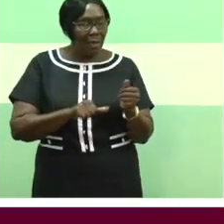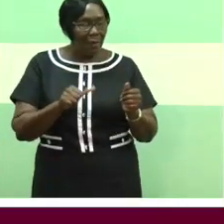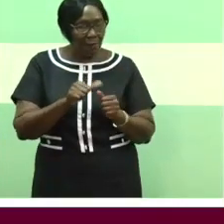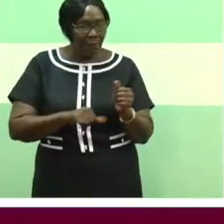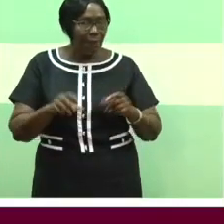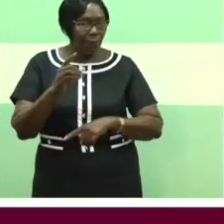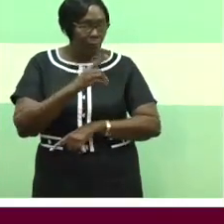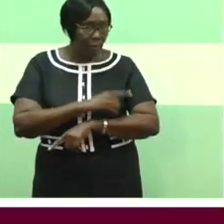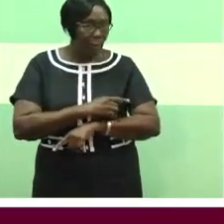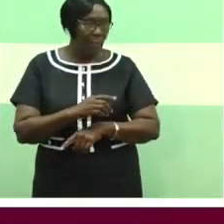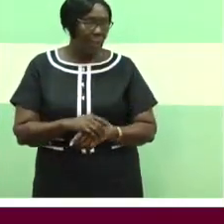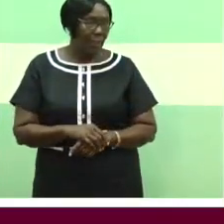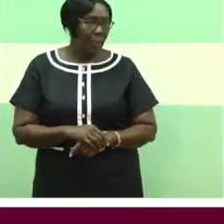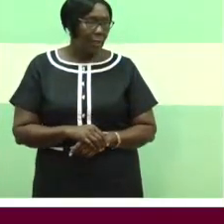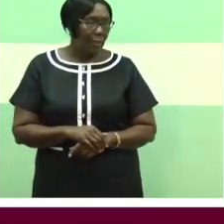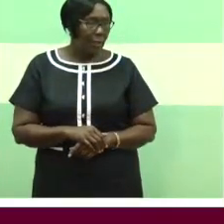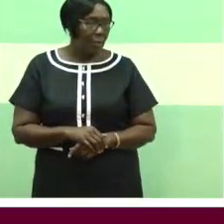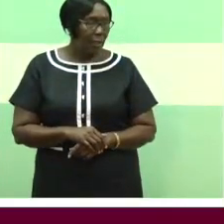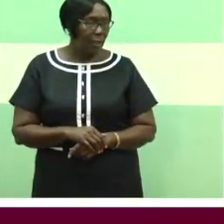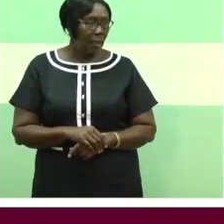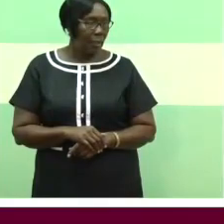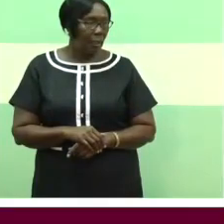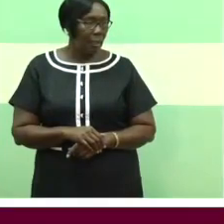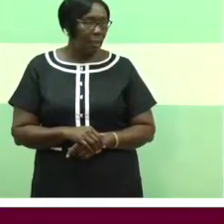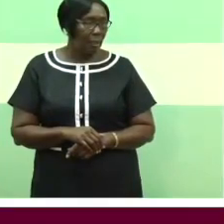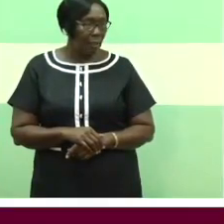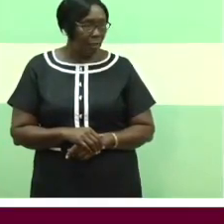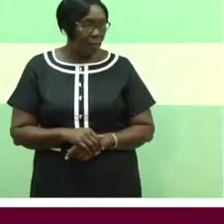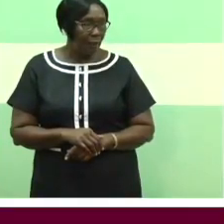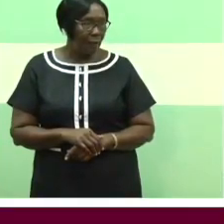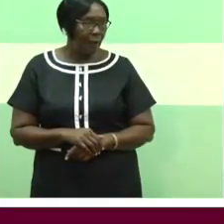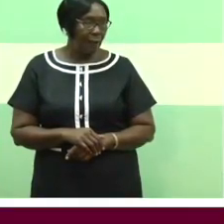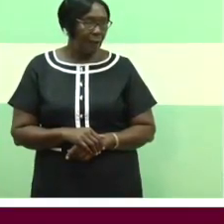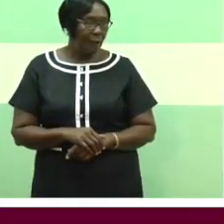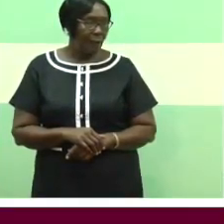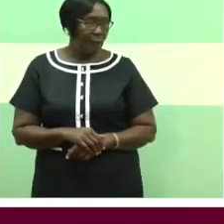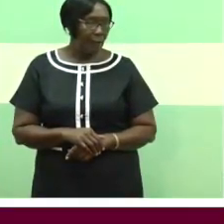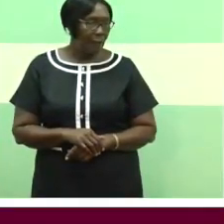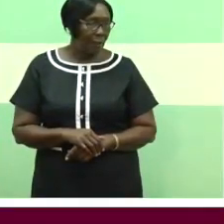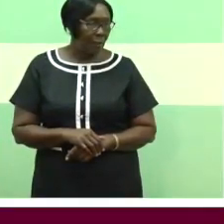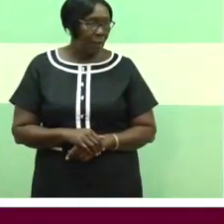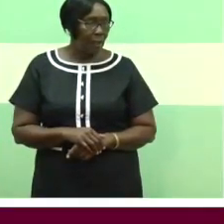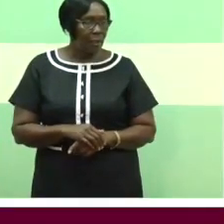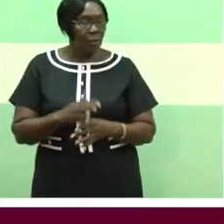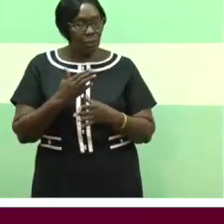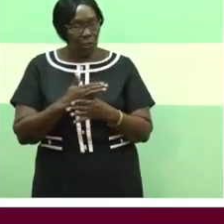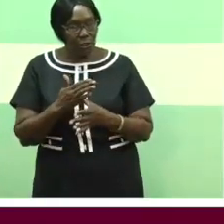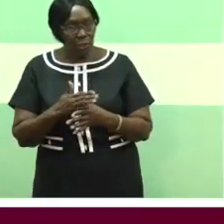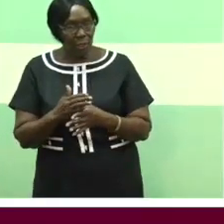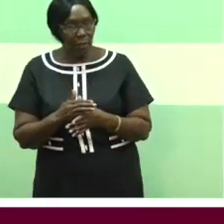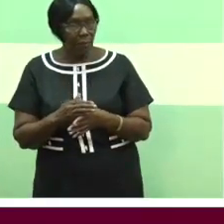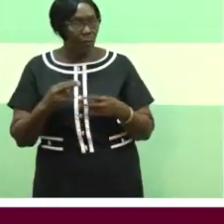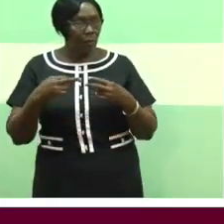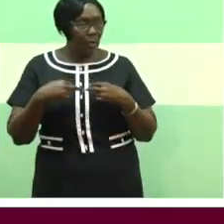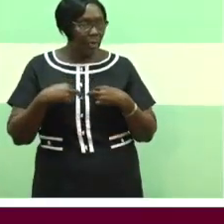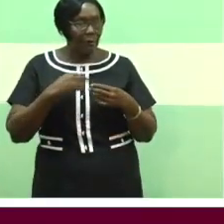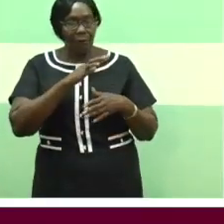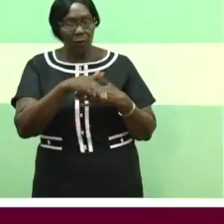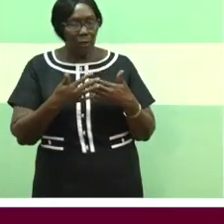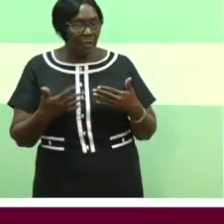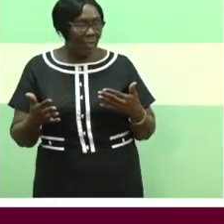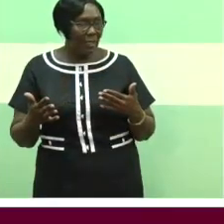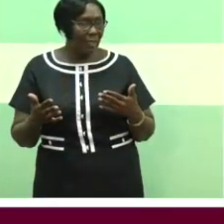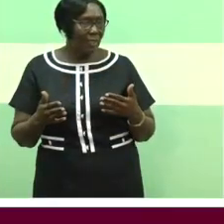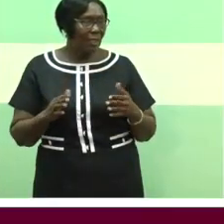given day. All right, and it's just like this. Now let me just share this quickly. So we have all these things